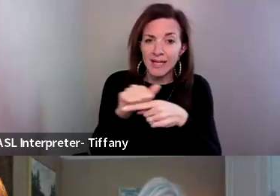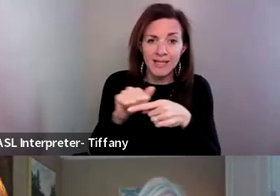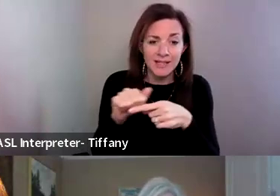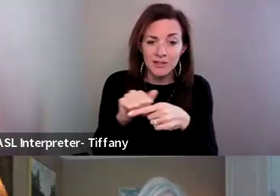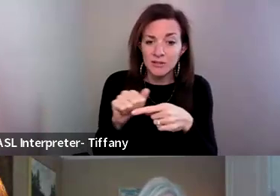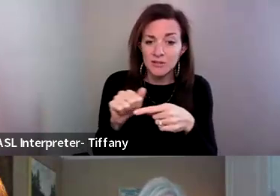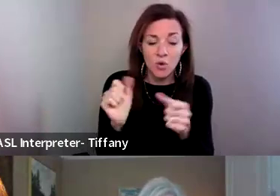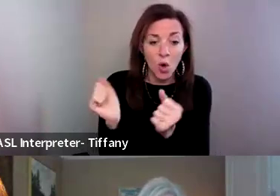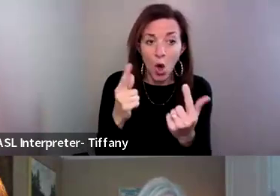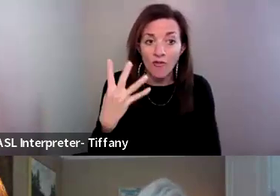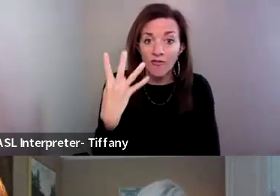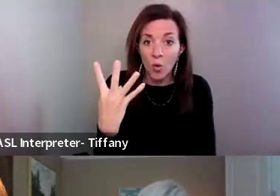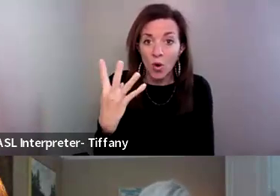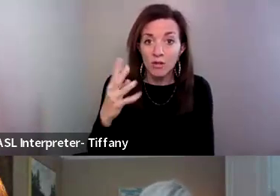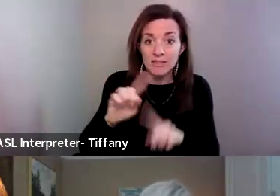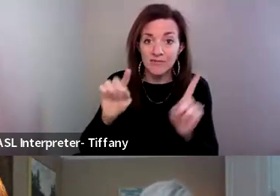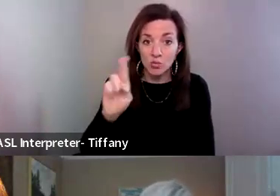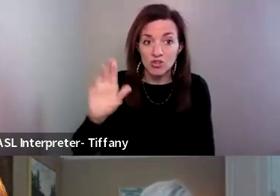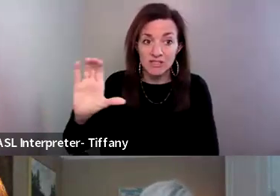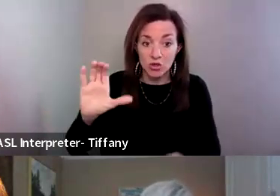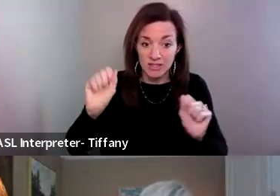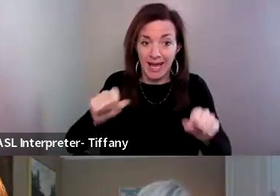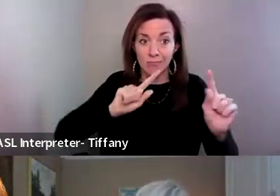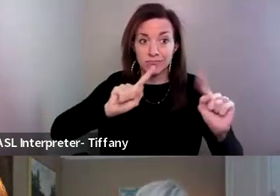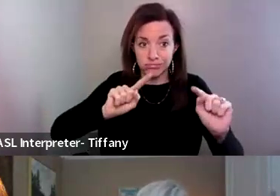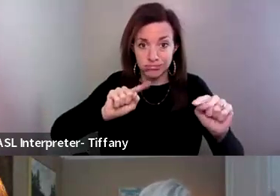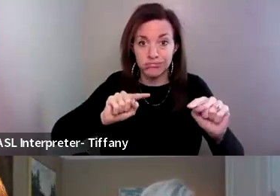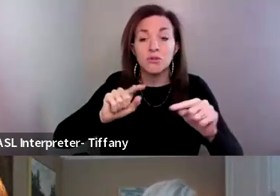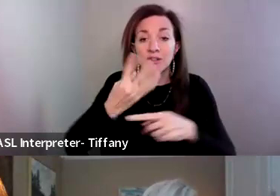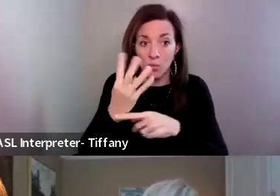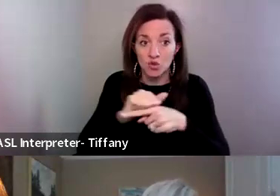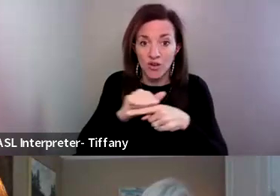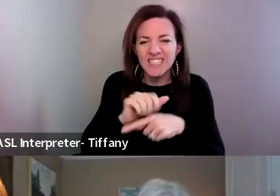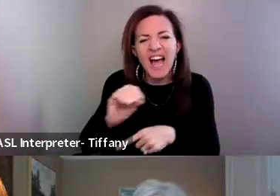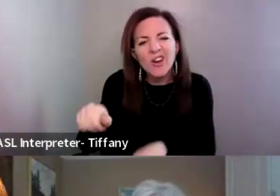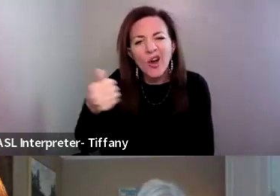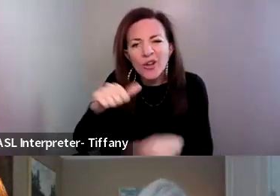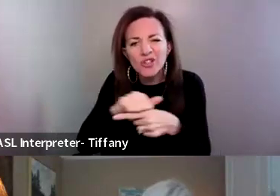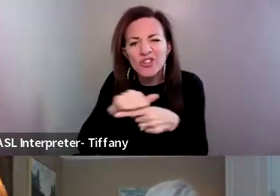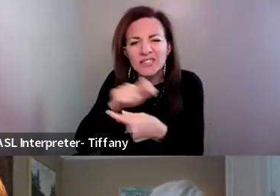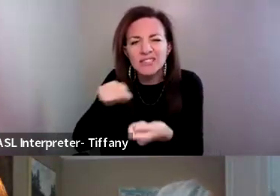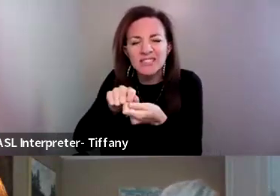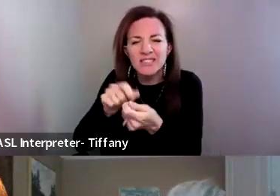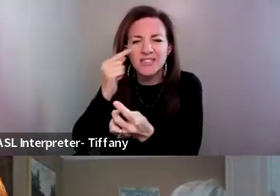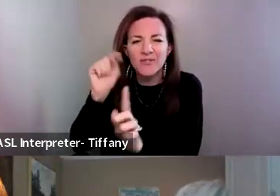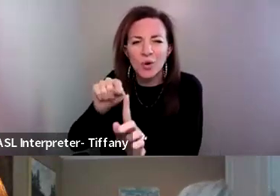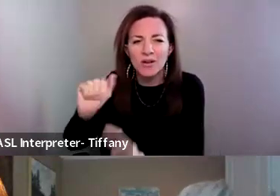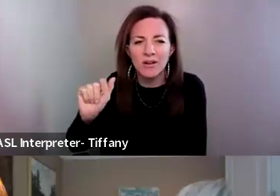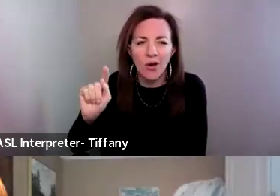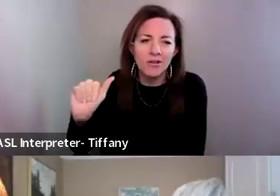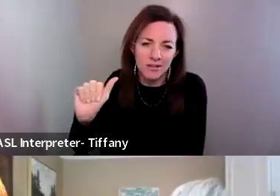four of the different regional centers, and then some trainings that are just specific only to